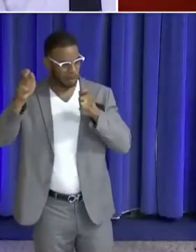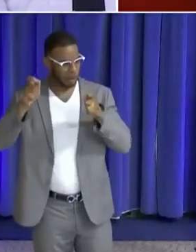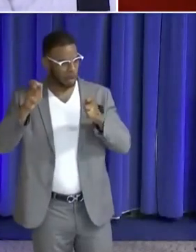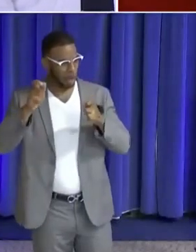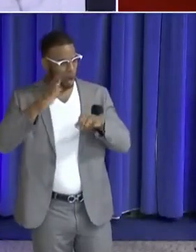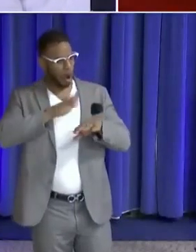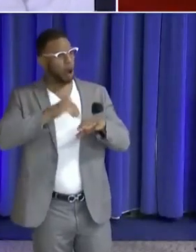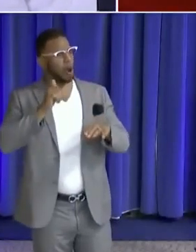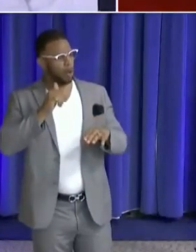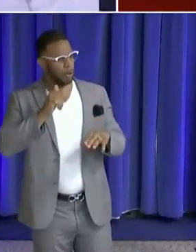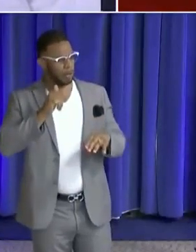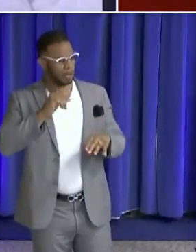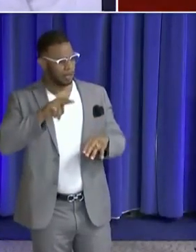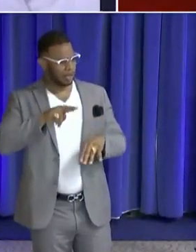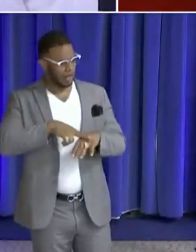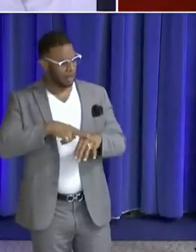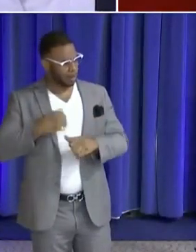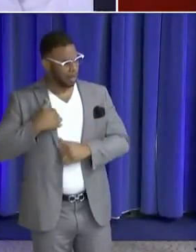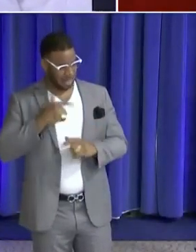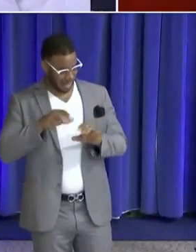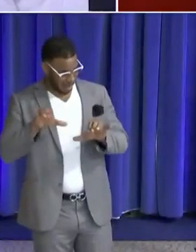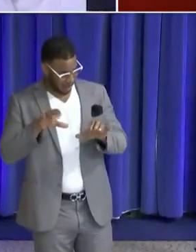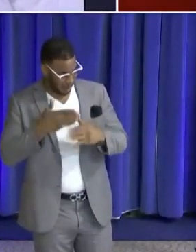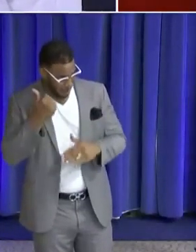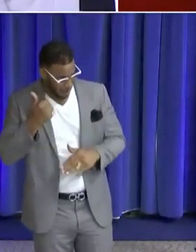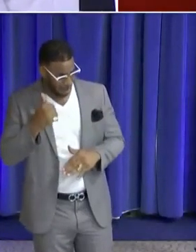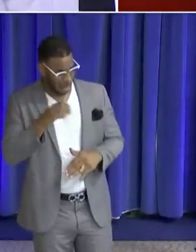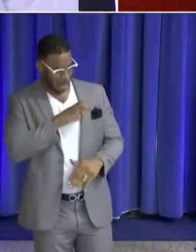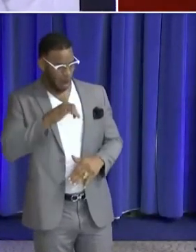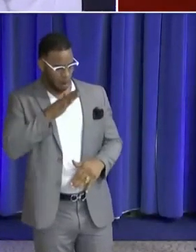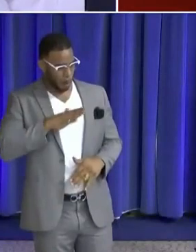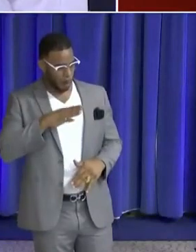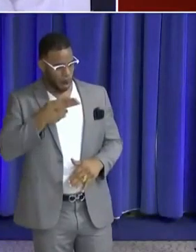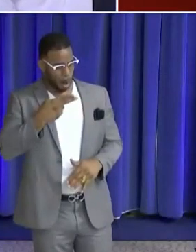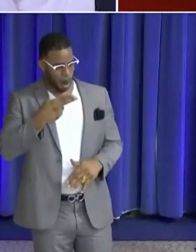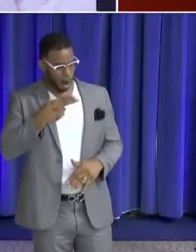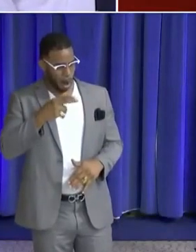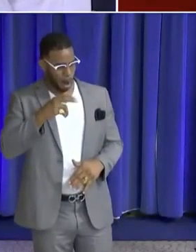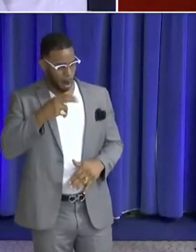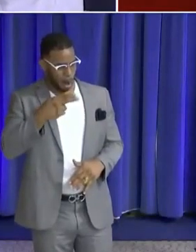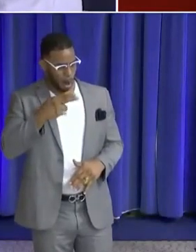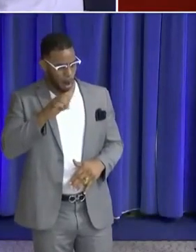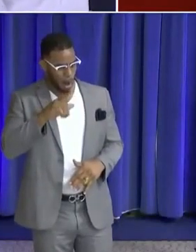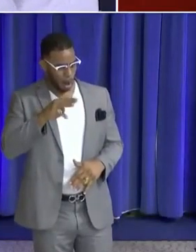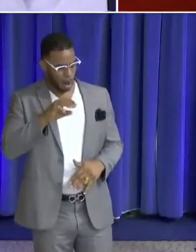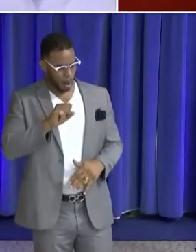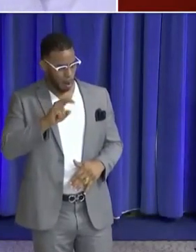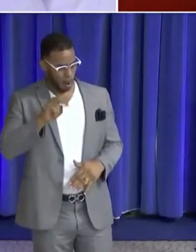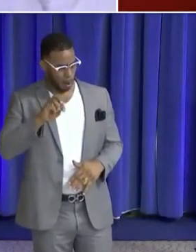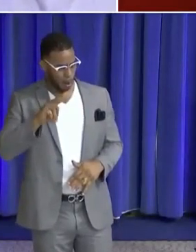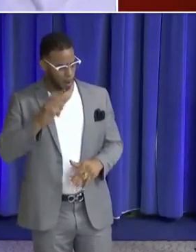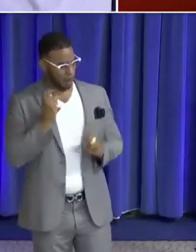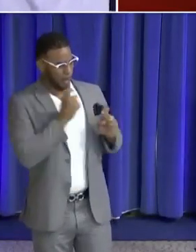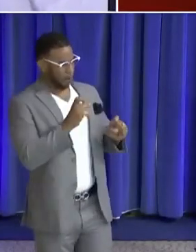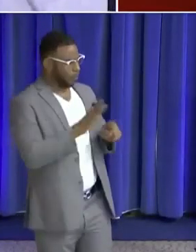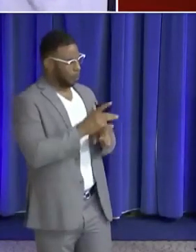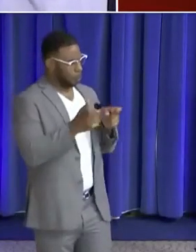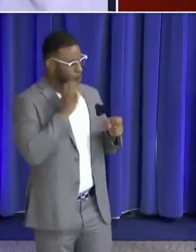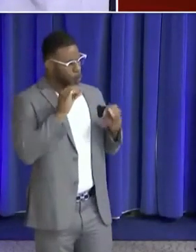district's National Guard, or could they have done that better? And Congresswoman Holmes Norton wants to give you direct control of that so there are no issues in the future.